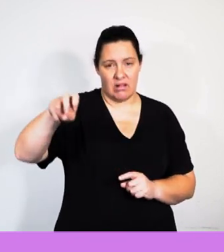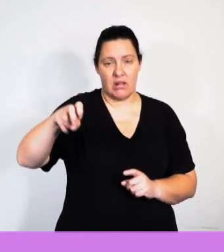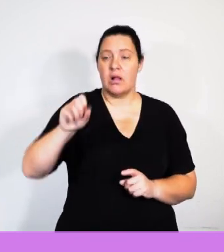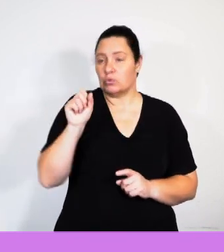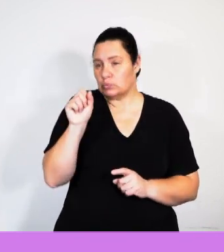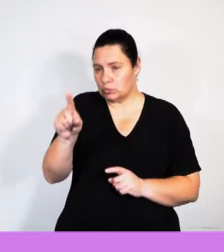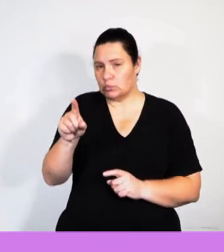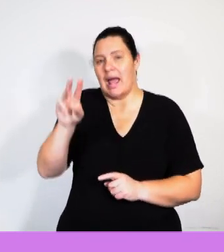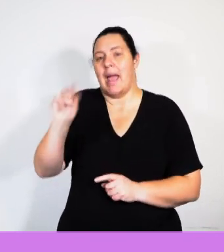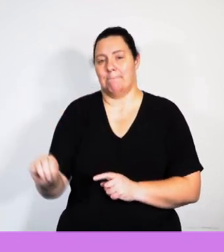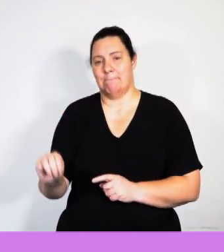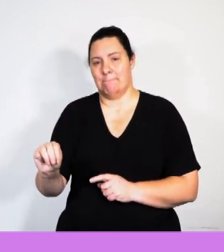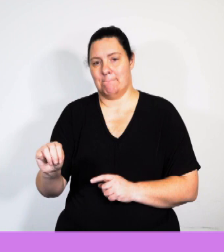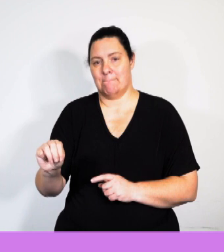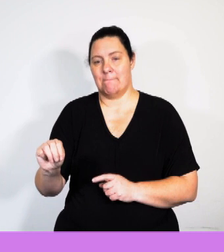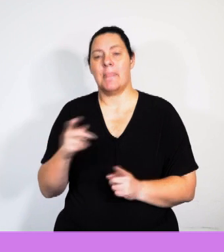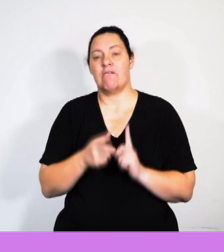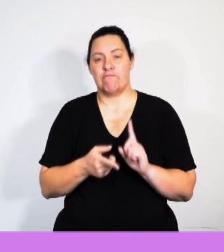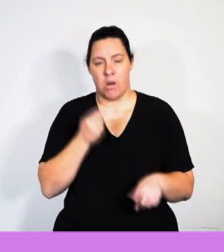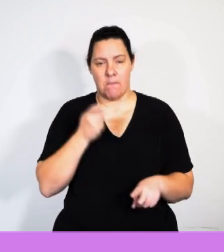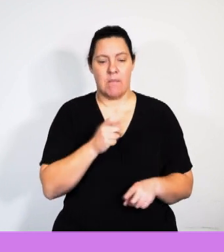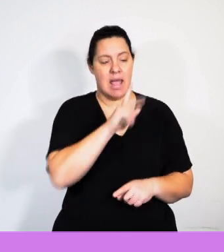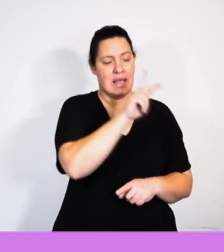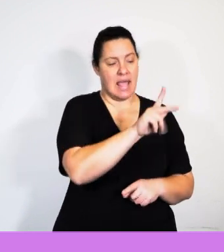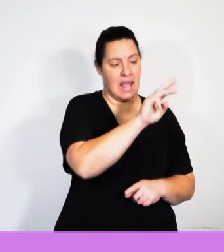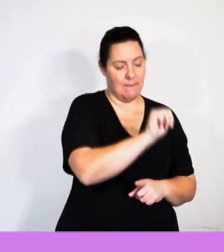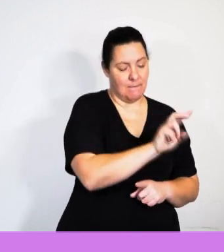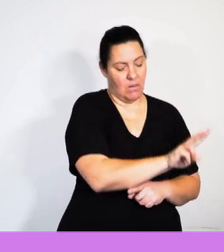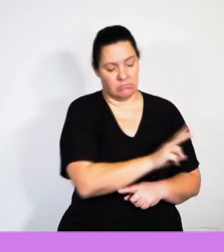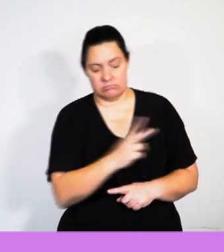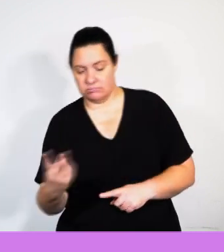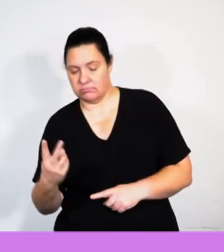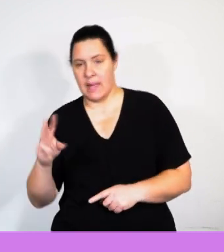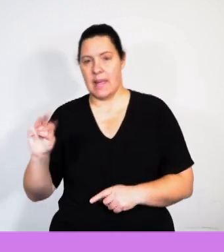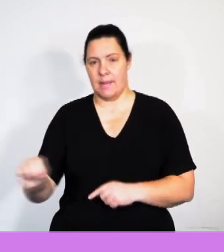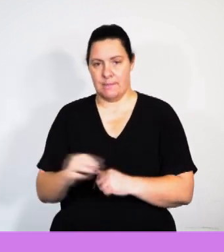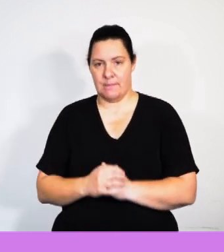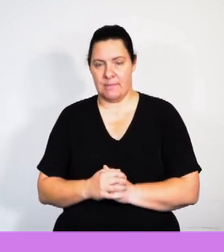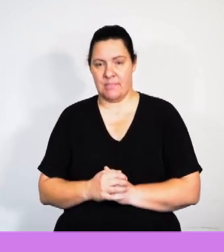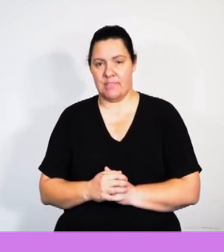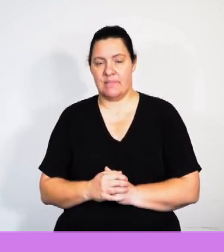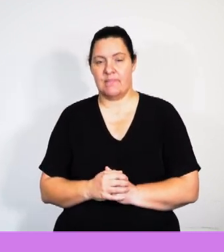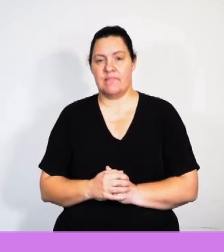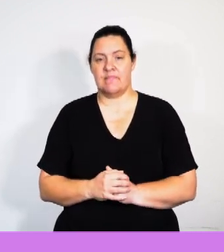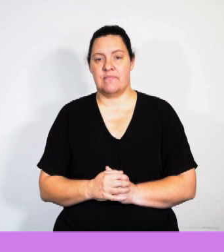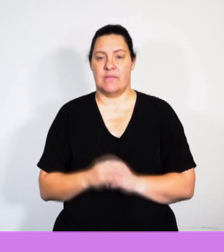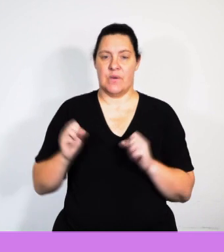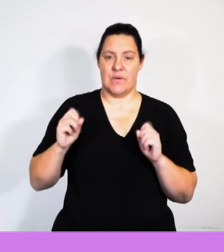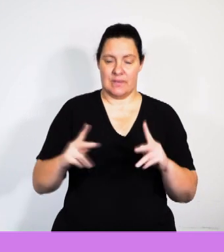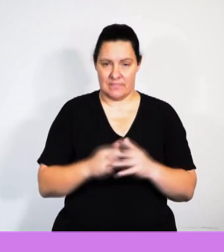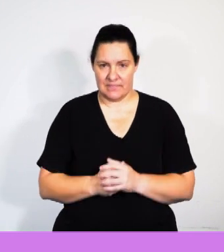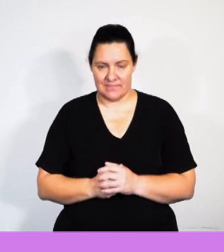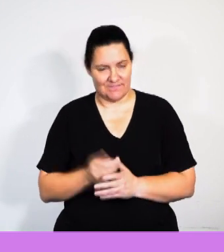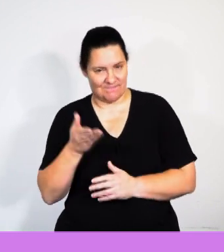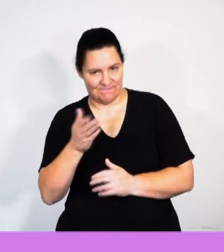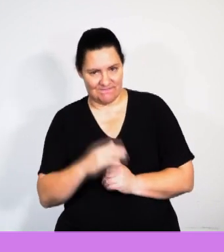travel 2 meters, and we said we will move from kilometers going to meters.